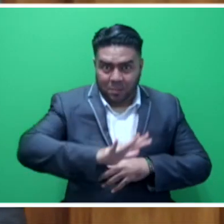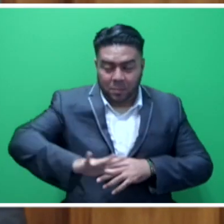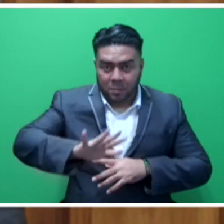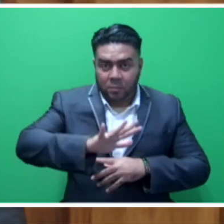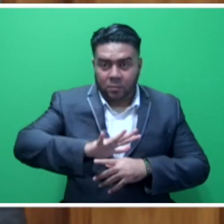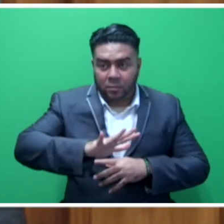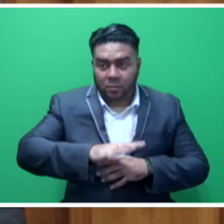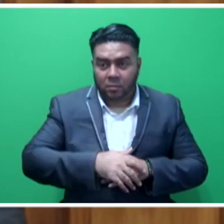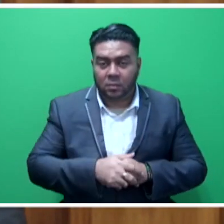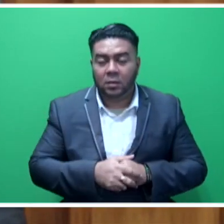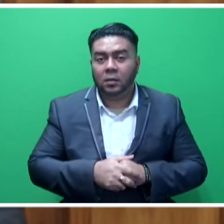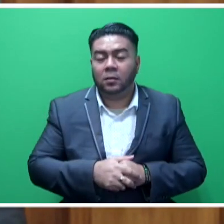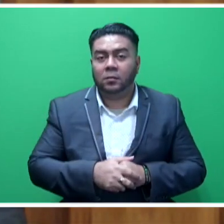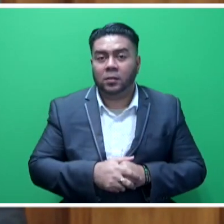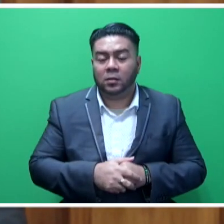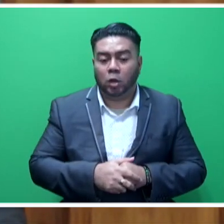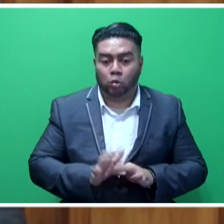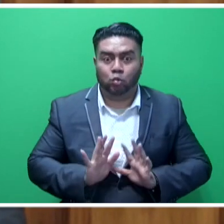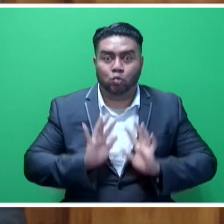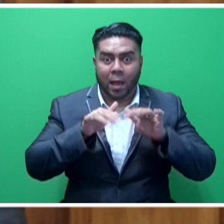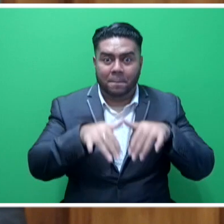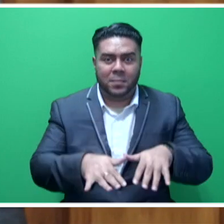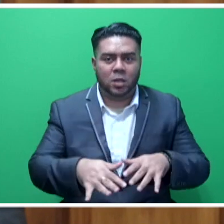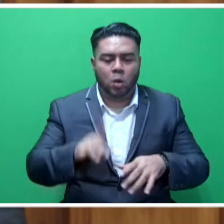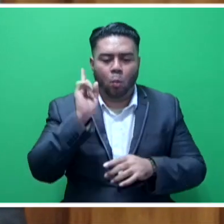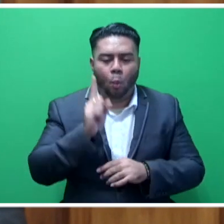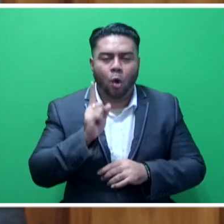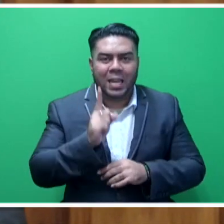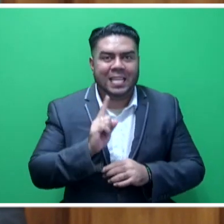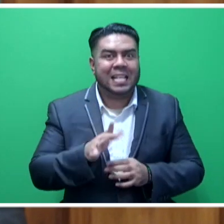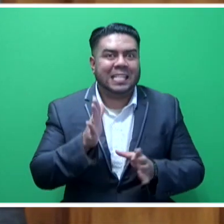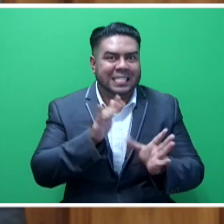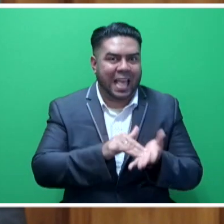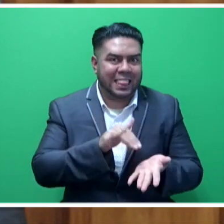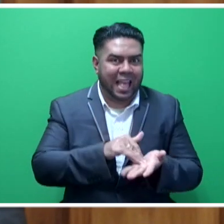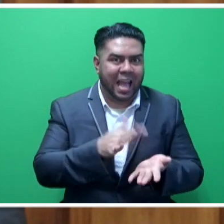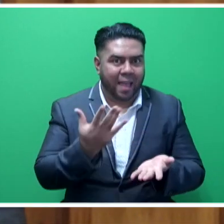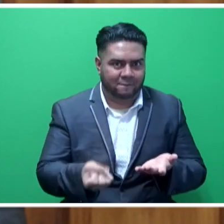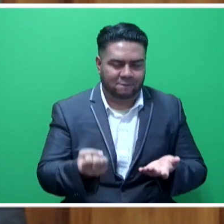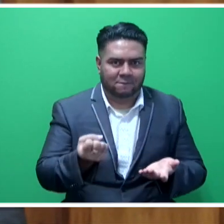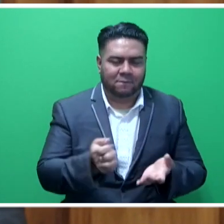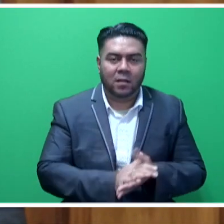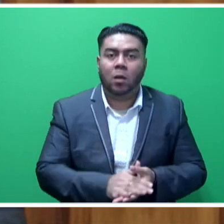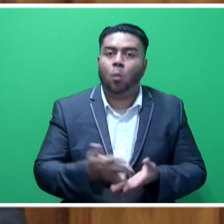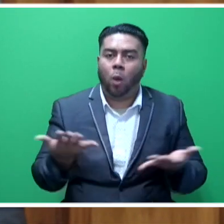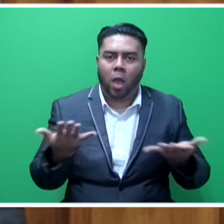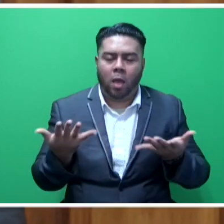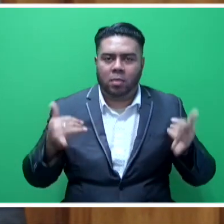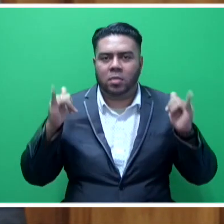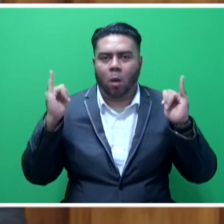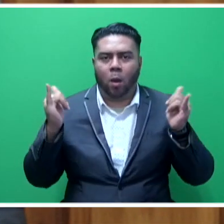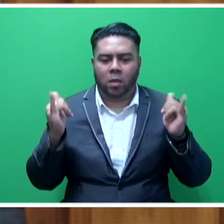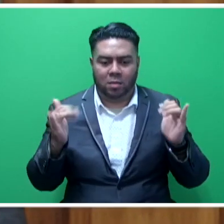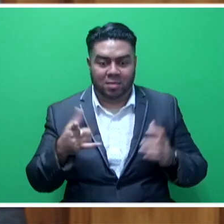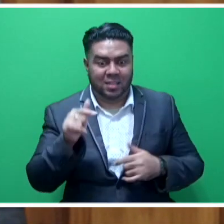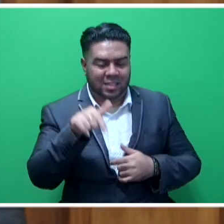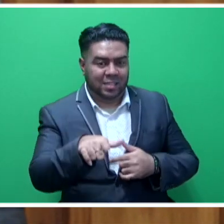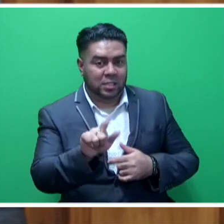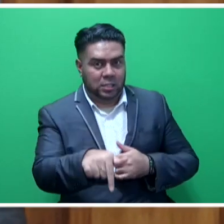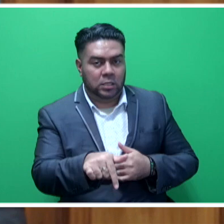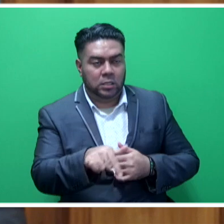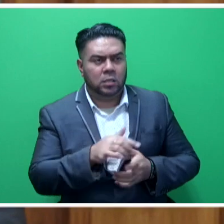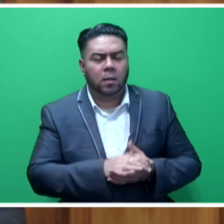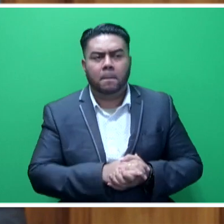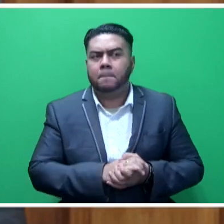Honolulu, Hawaii. And this is the organization that is the official tsunami service provider for the Pacific